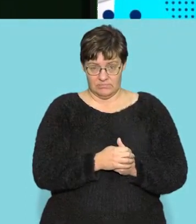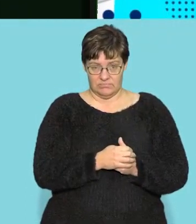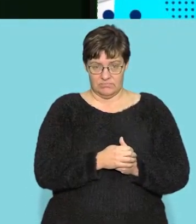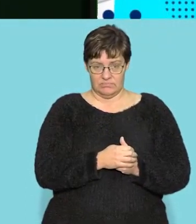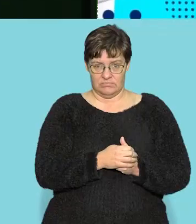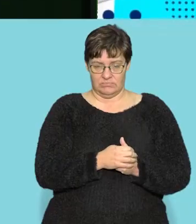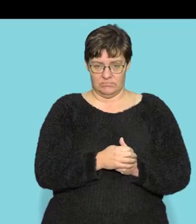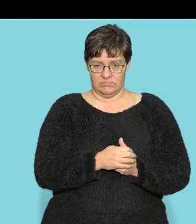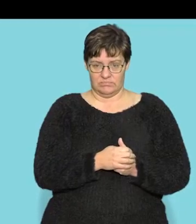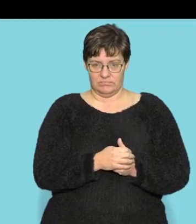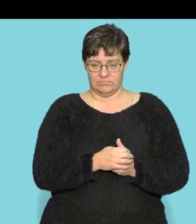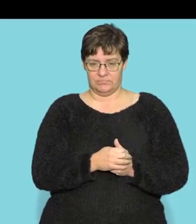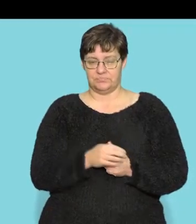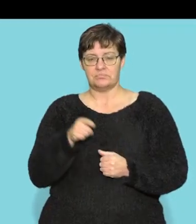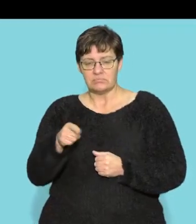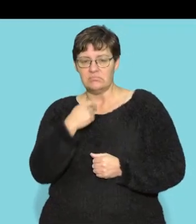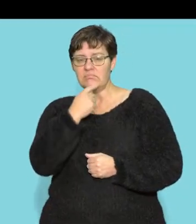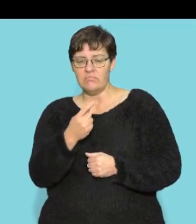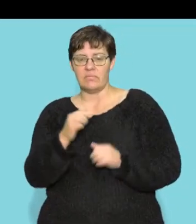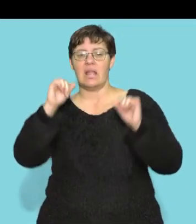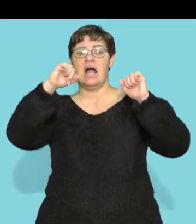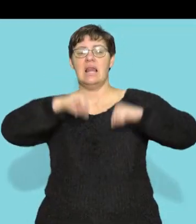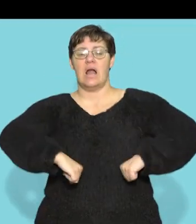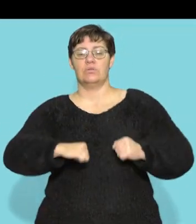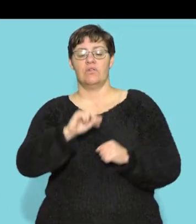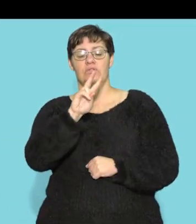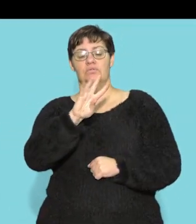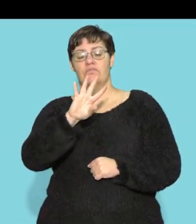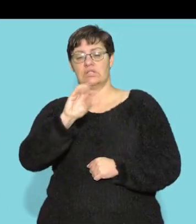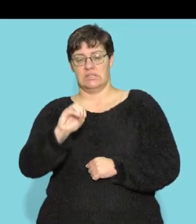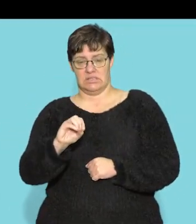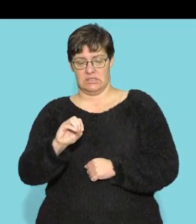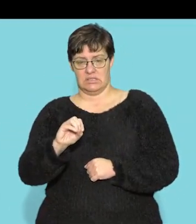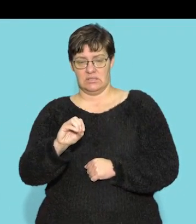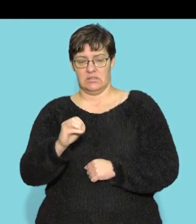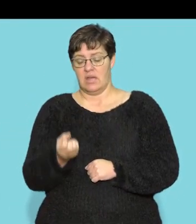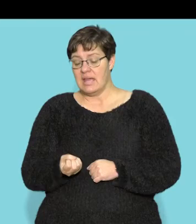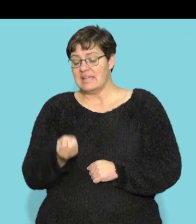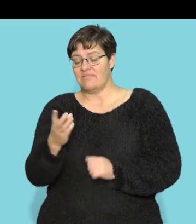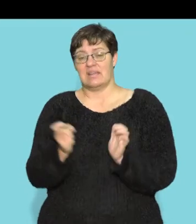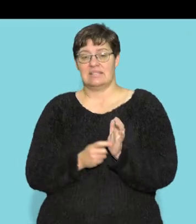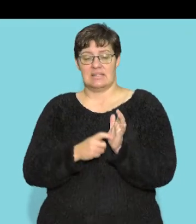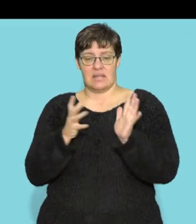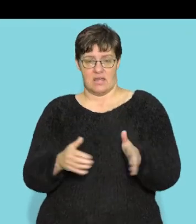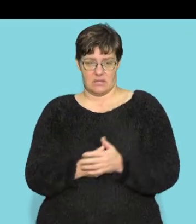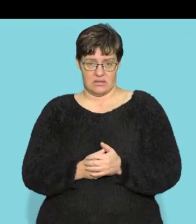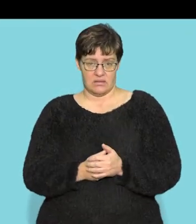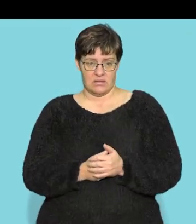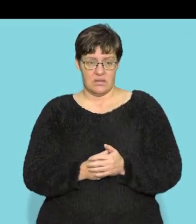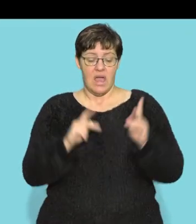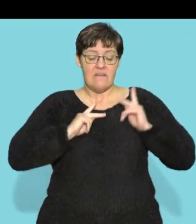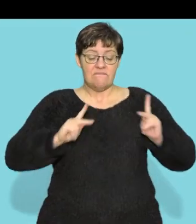transaction just says an allowance of 240 Rand granted to the debtor. No physical